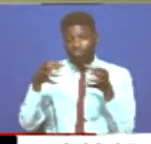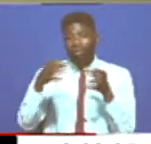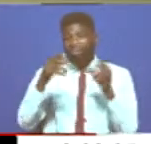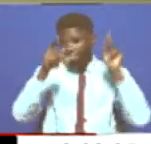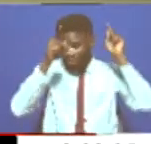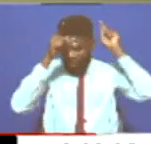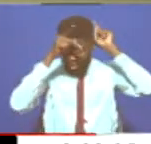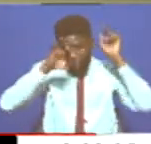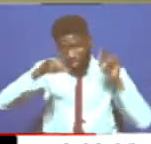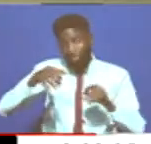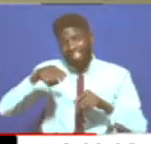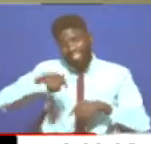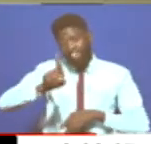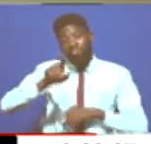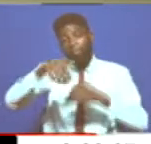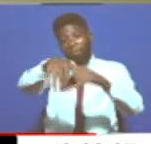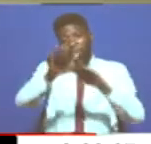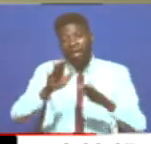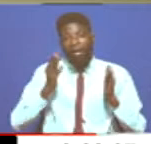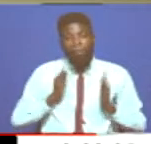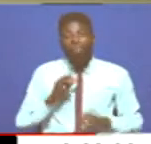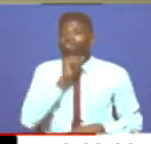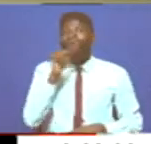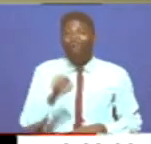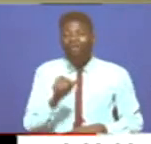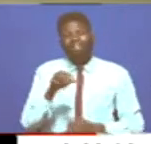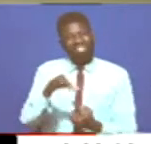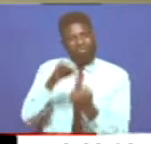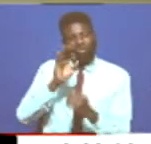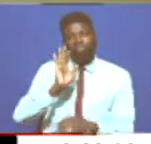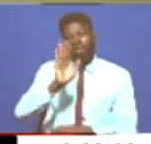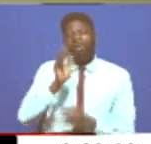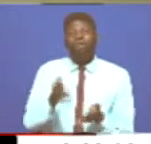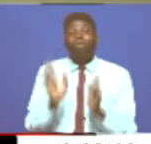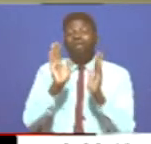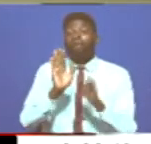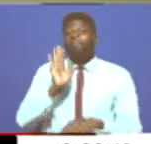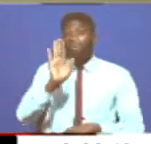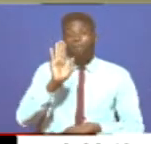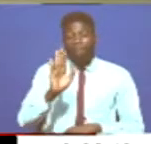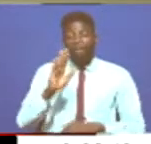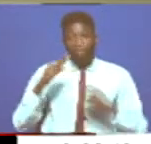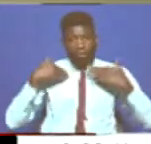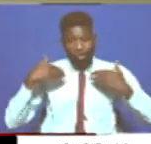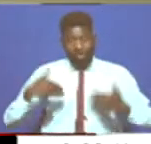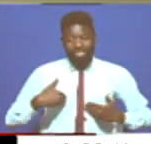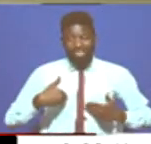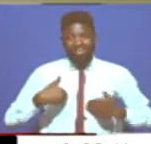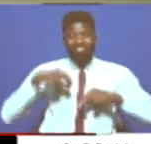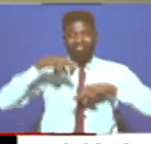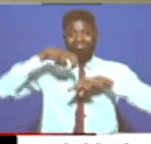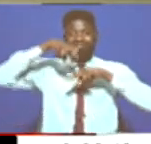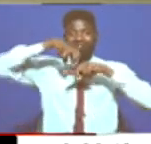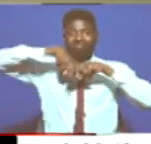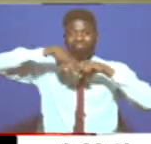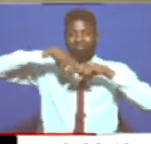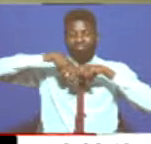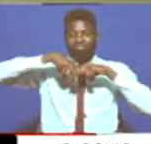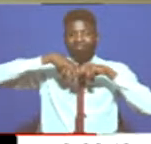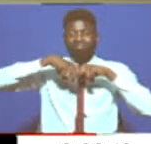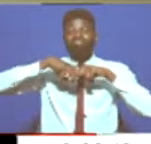elderly upon death. This is having the body assume a sitting position. It is a culture that members of the